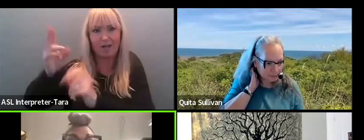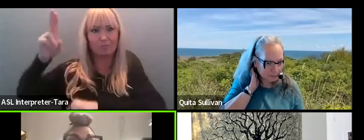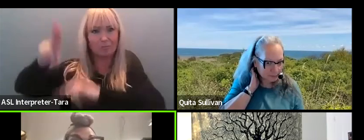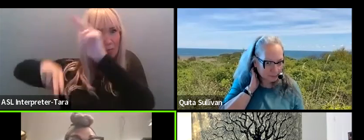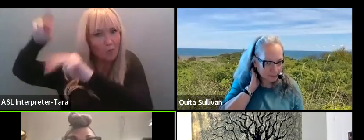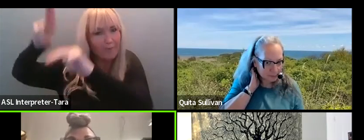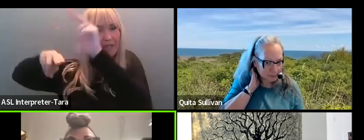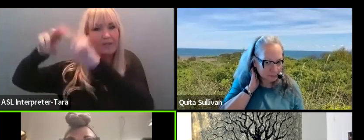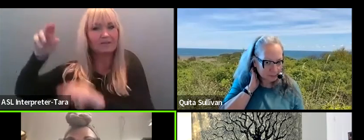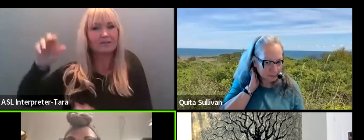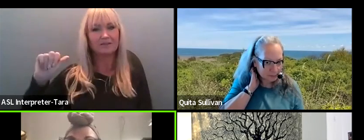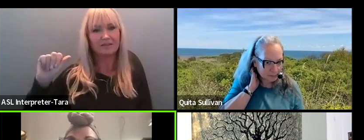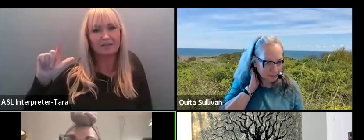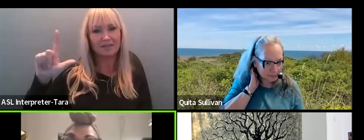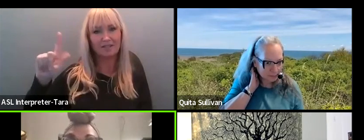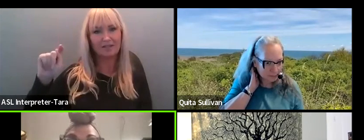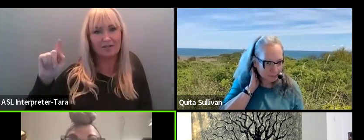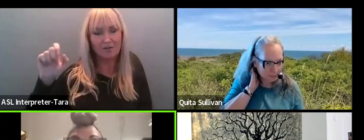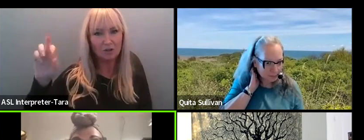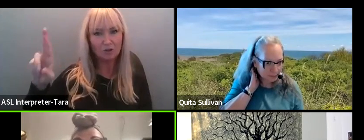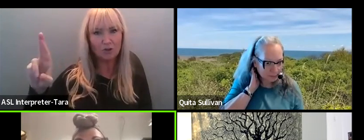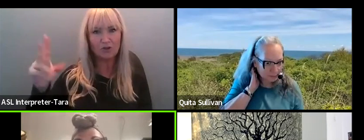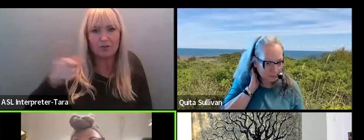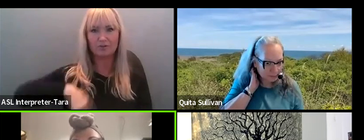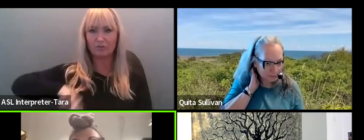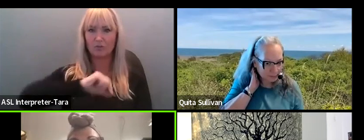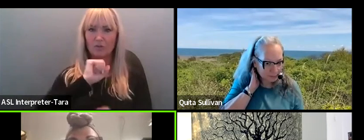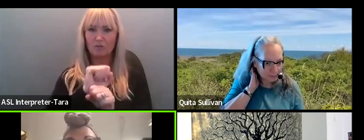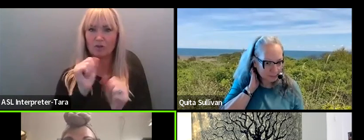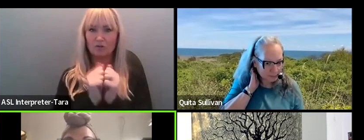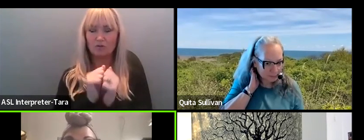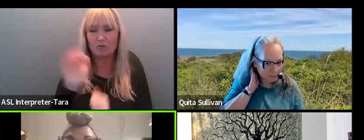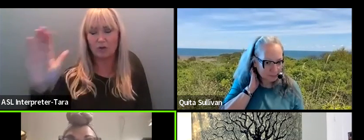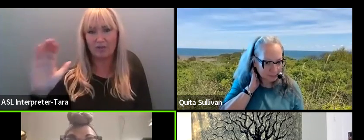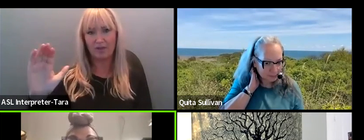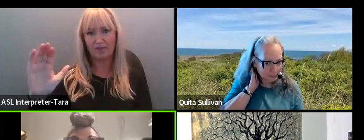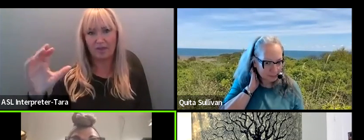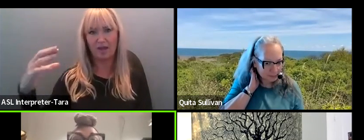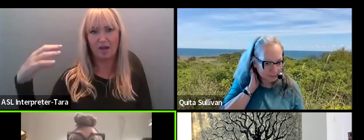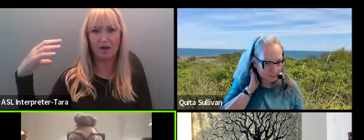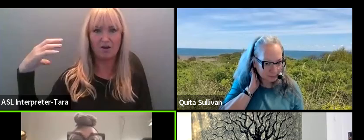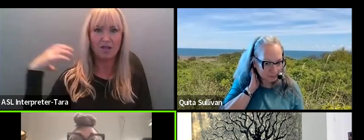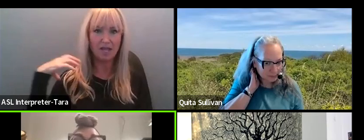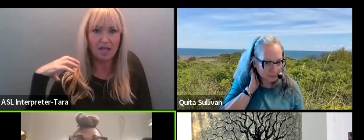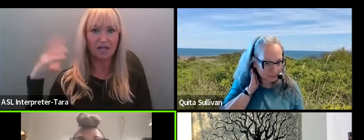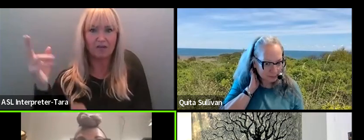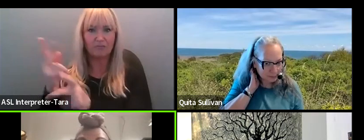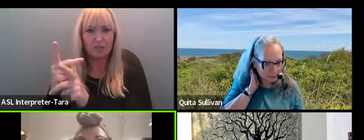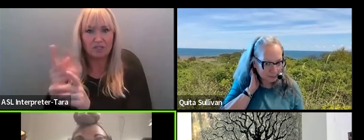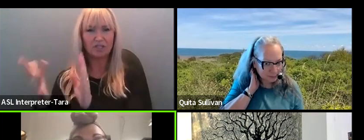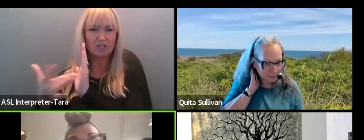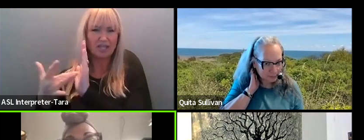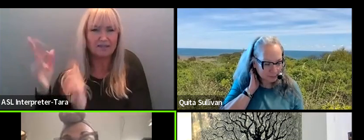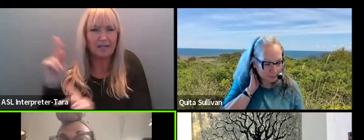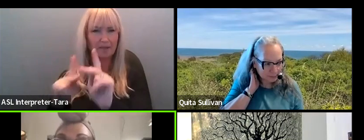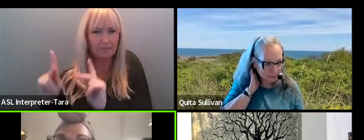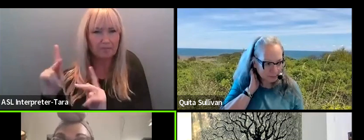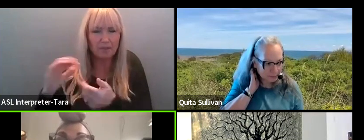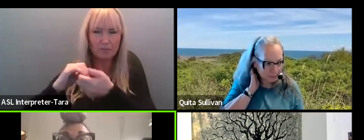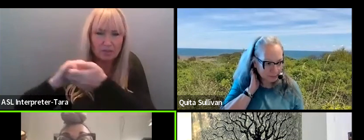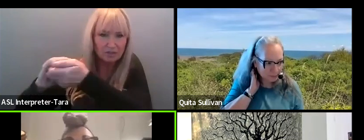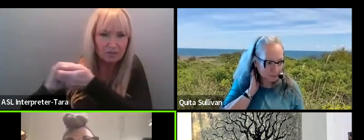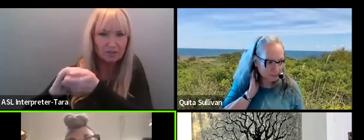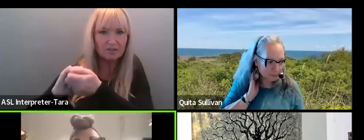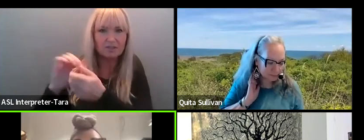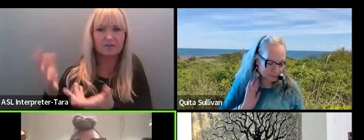altar. You know, we worked with their head of production and tech folks to like be able to access the lighting